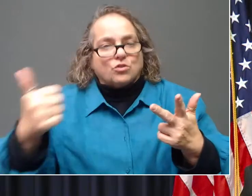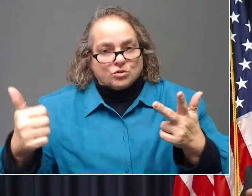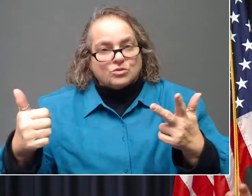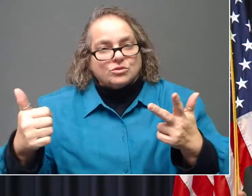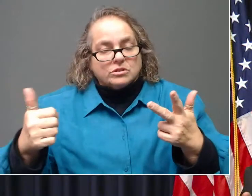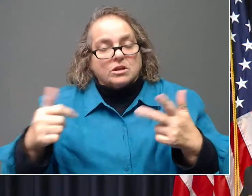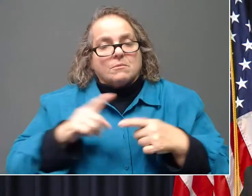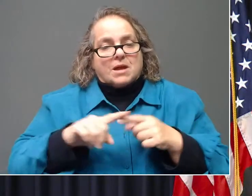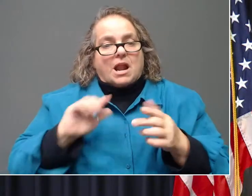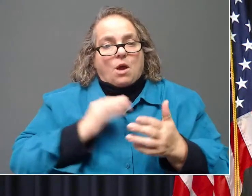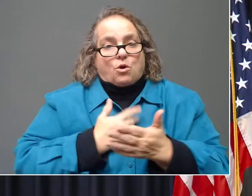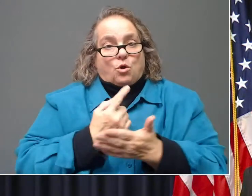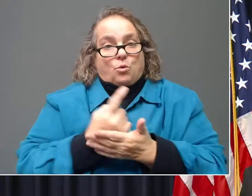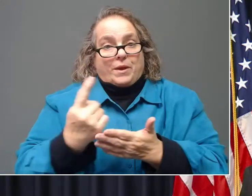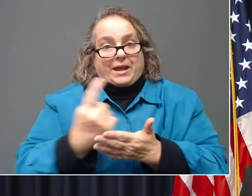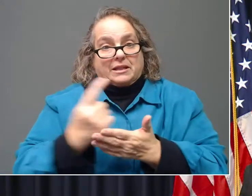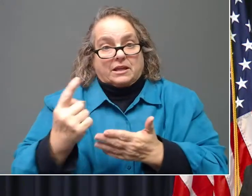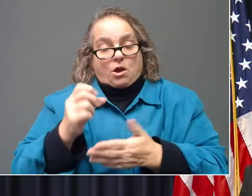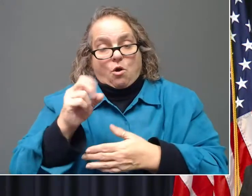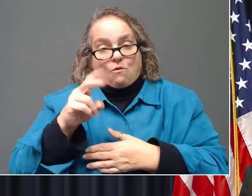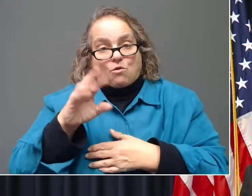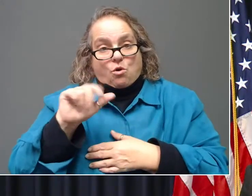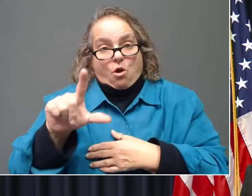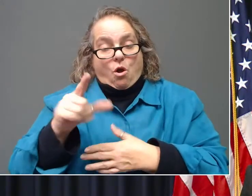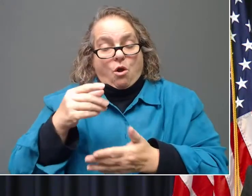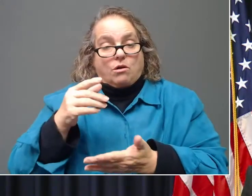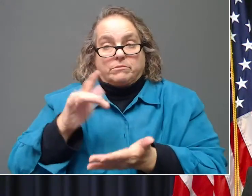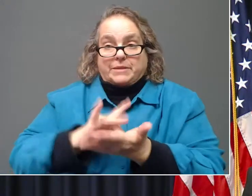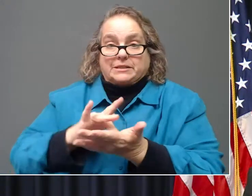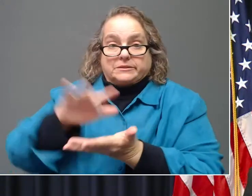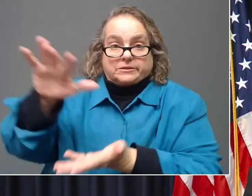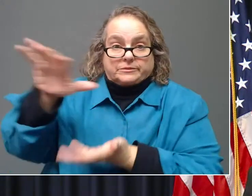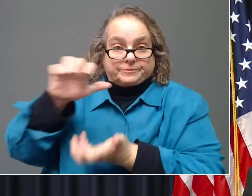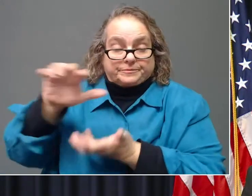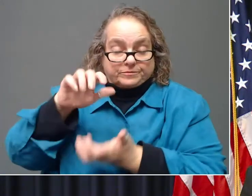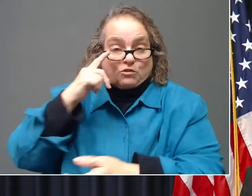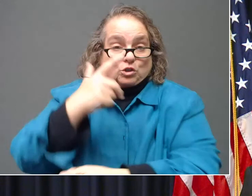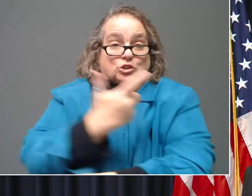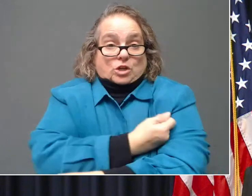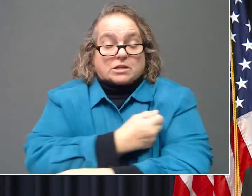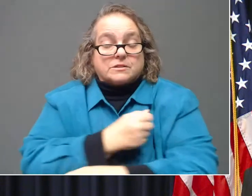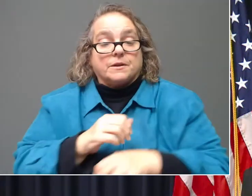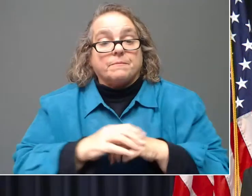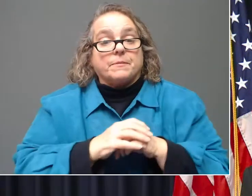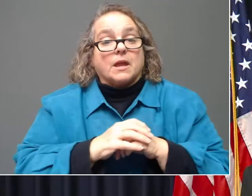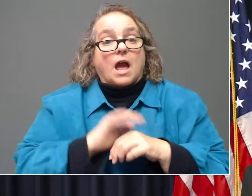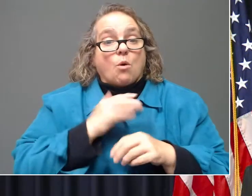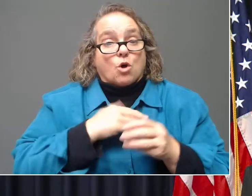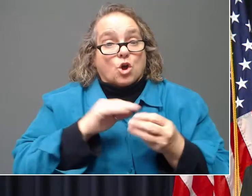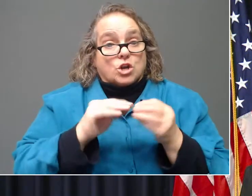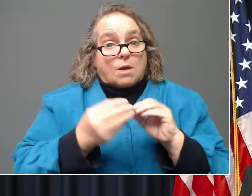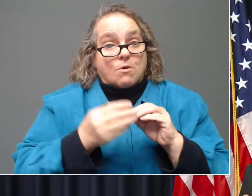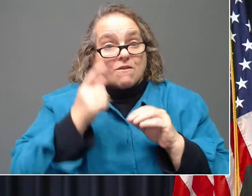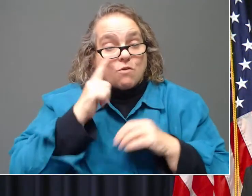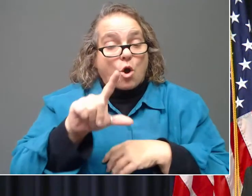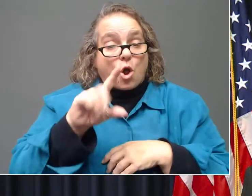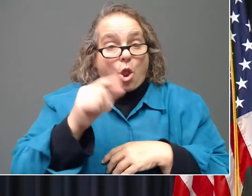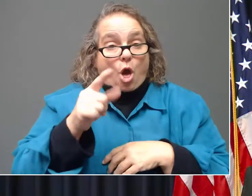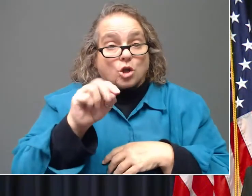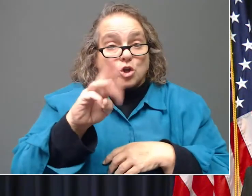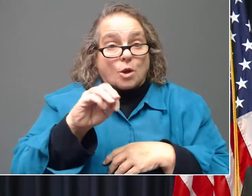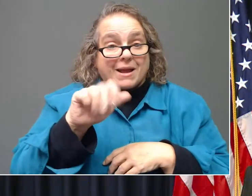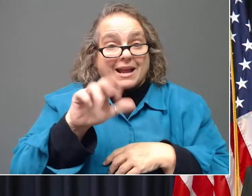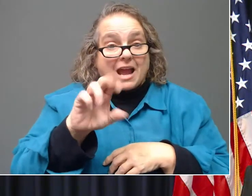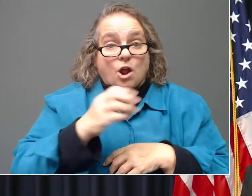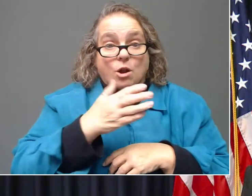weekly overall allocation. I believe our numbers in long-term care are getting better because